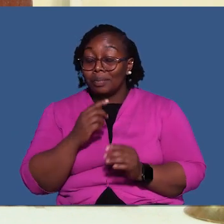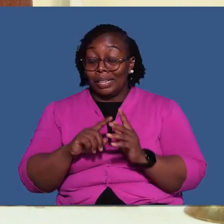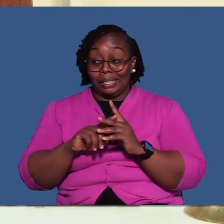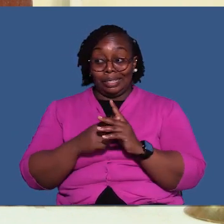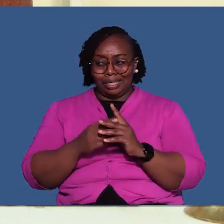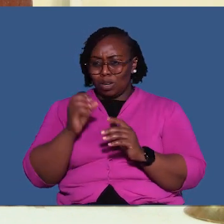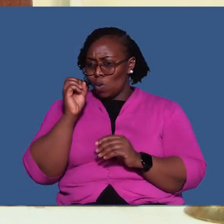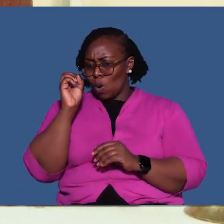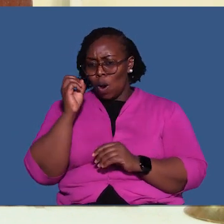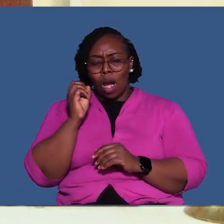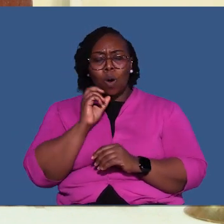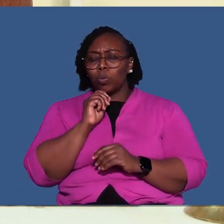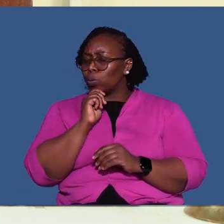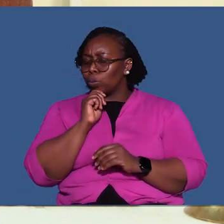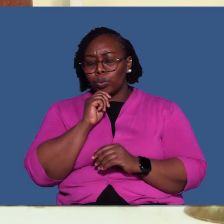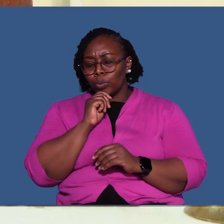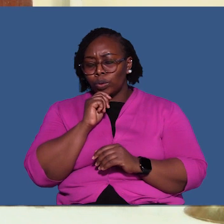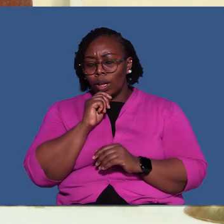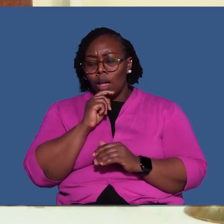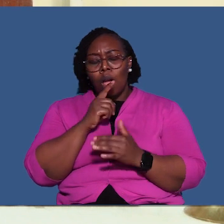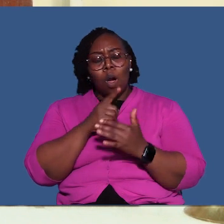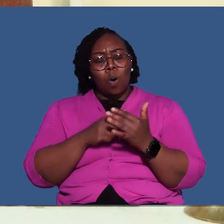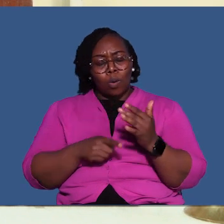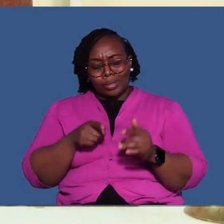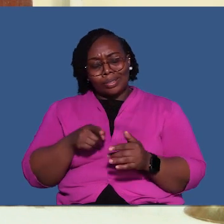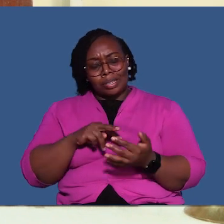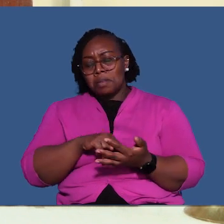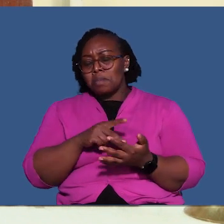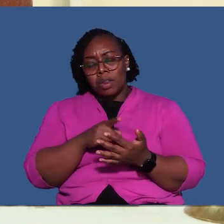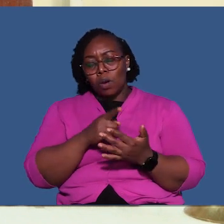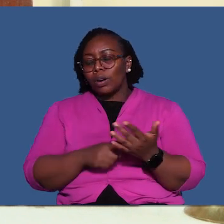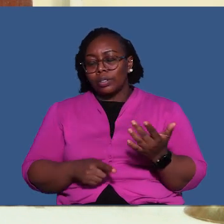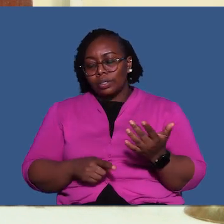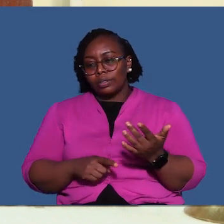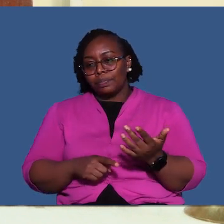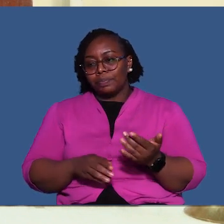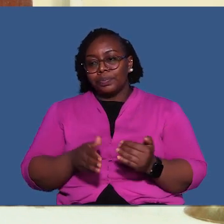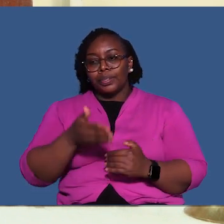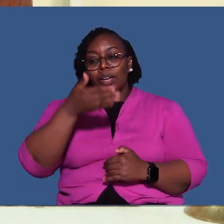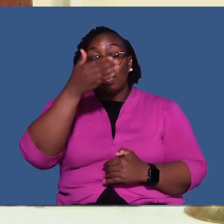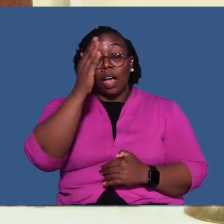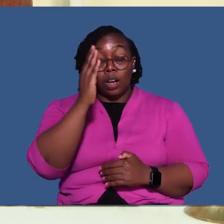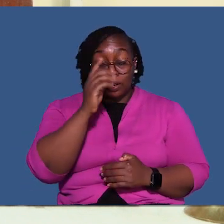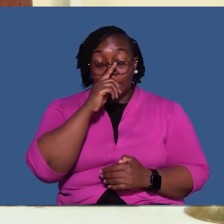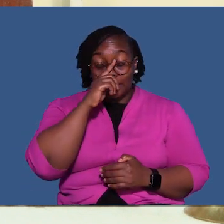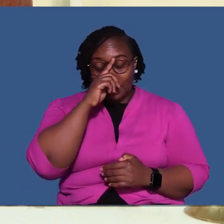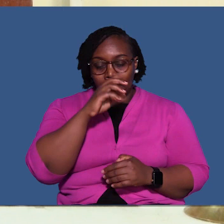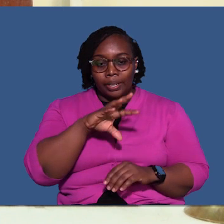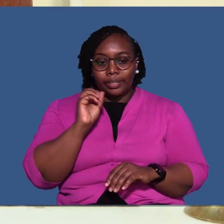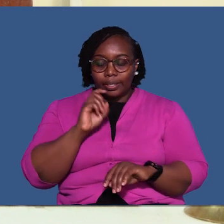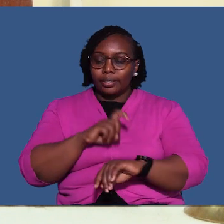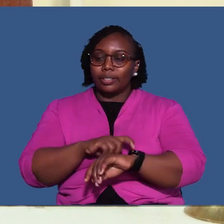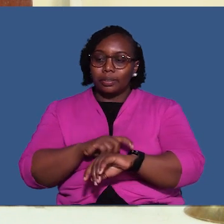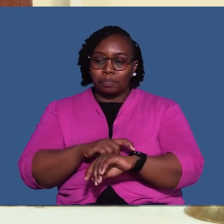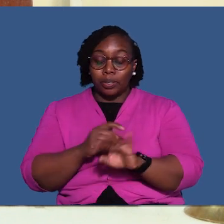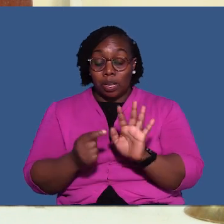to wonder what it all meant. So God took time